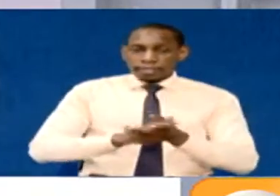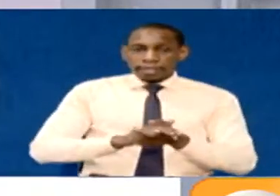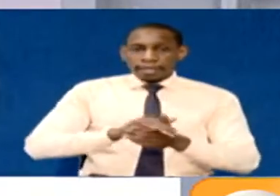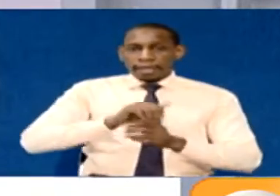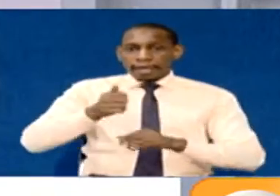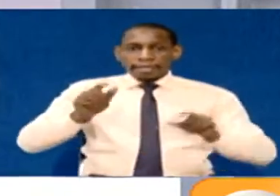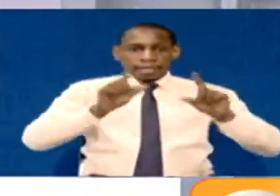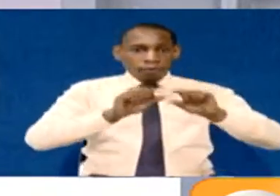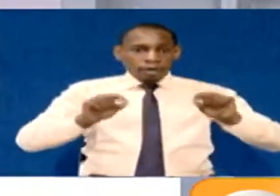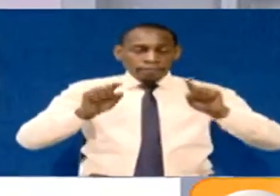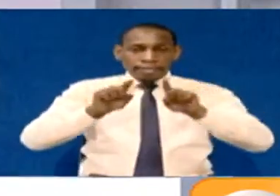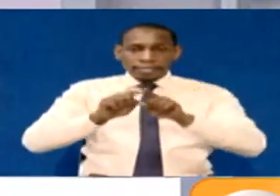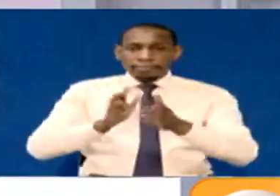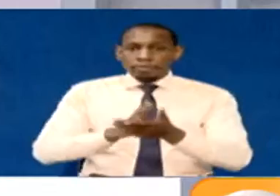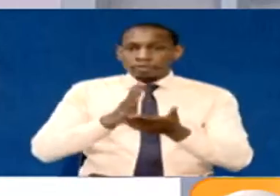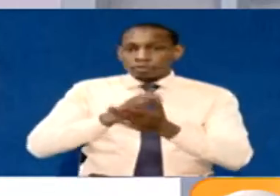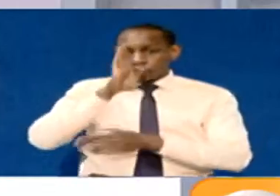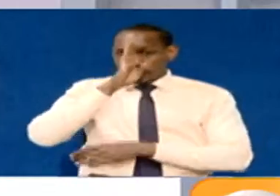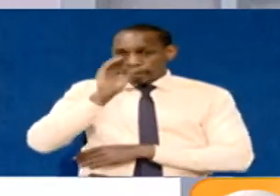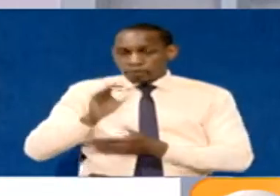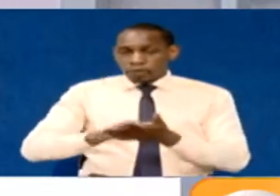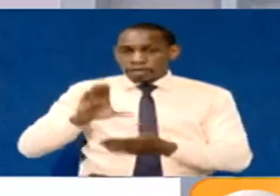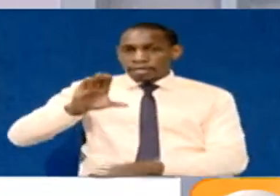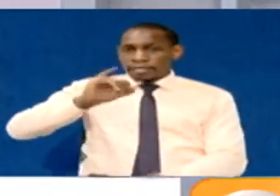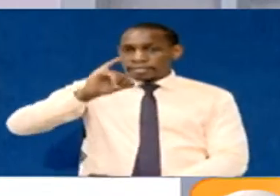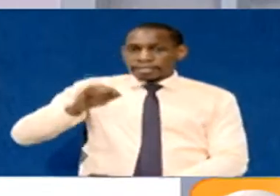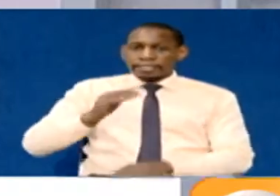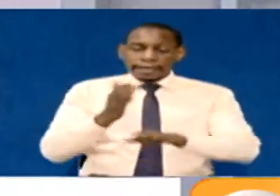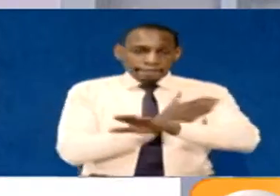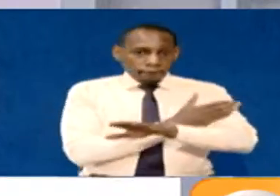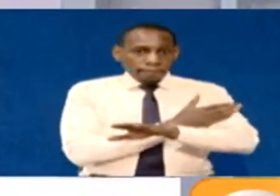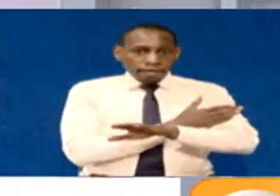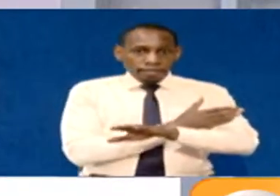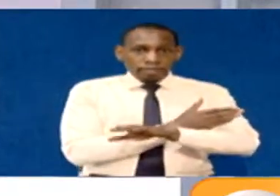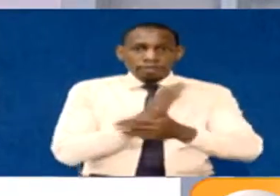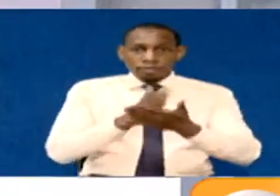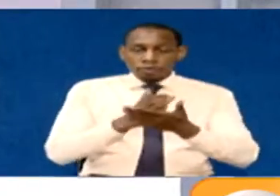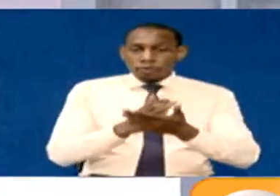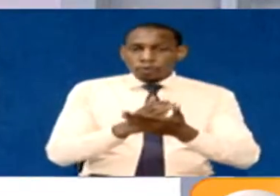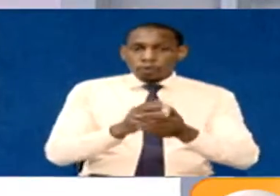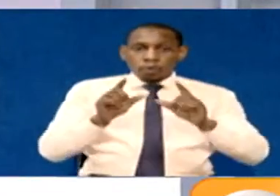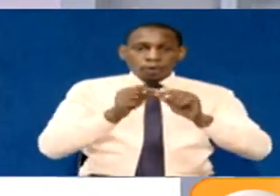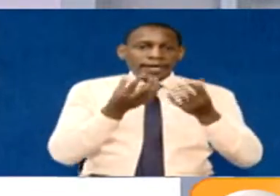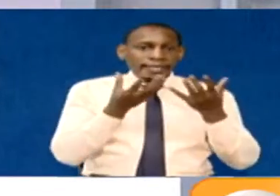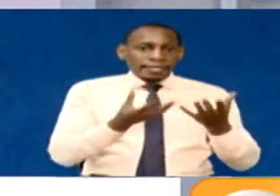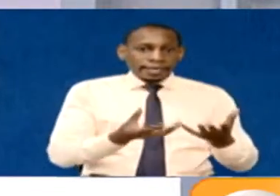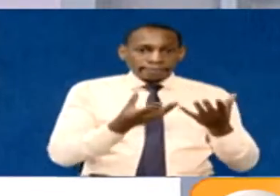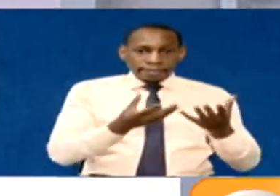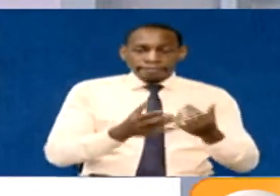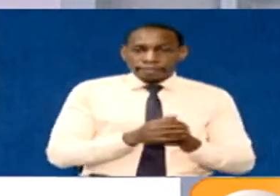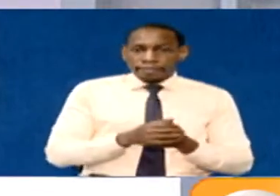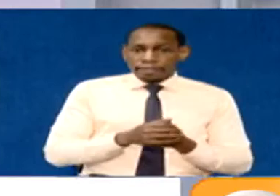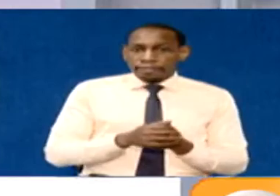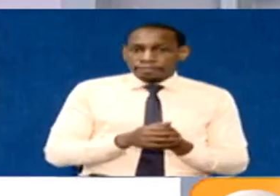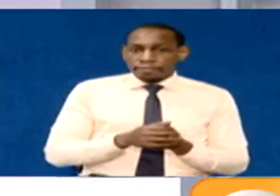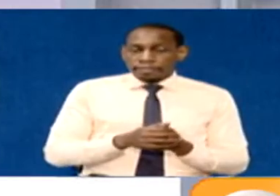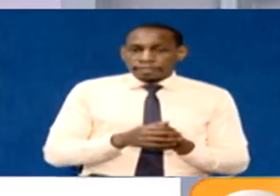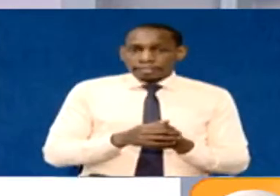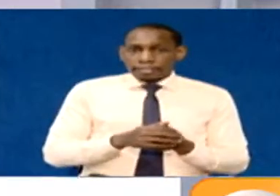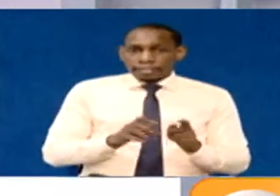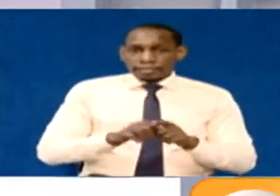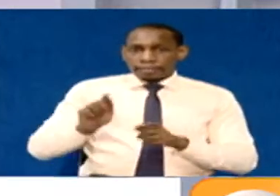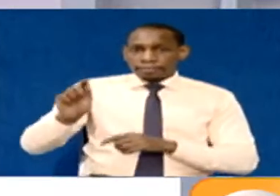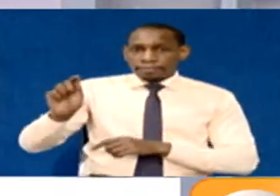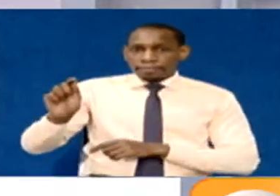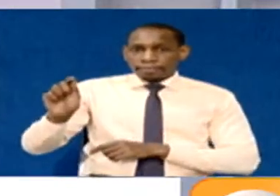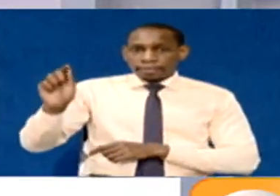who've made statements on this. No doubt the chief justices, former, have bigger weight, but the Kenya Magistrate and Judges Association also spoke out